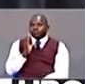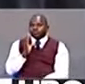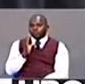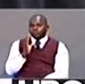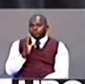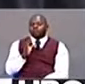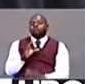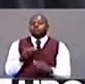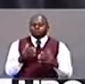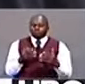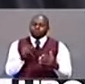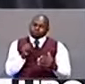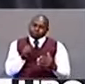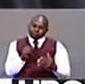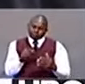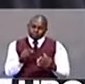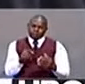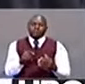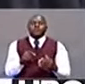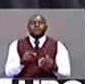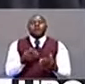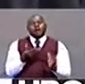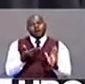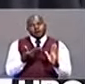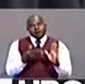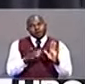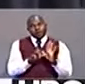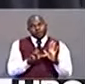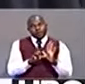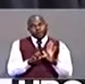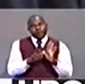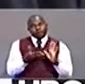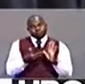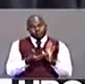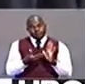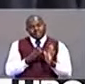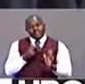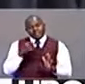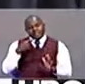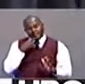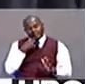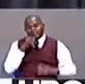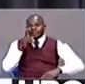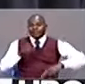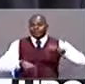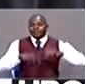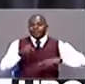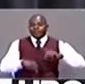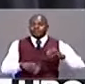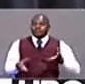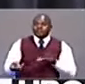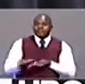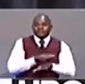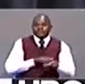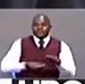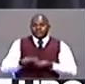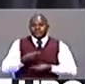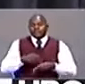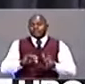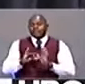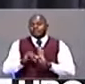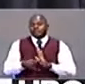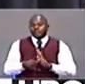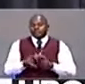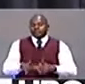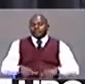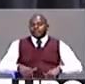Dr. Cyprian Kizito Lwanga, left a mark on the social, political, economic aspect of